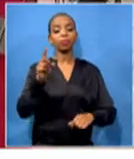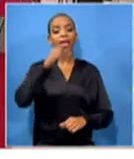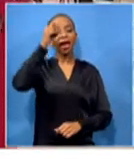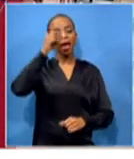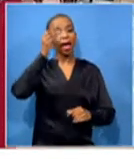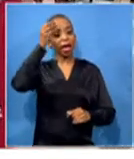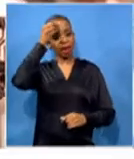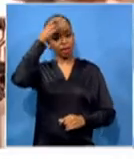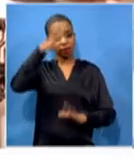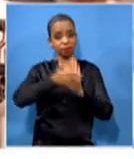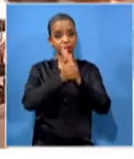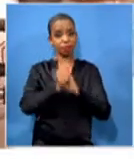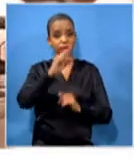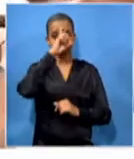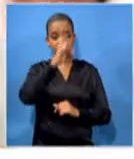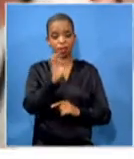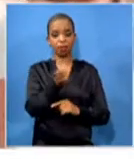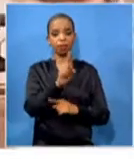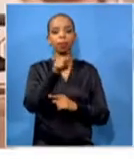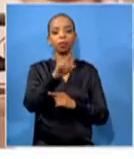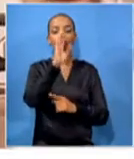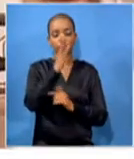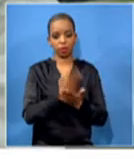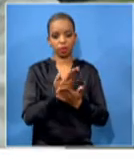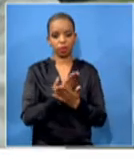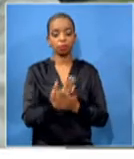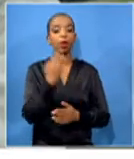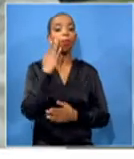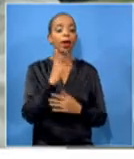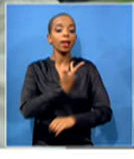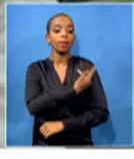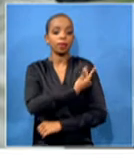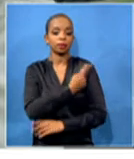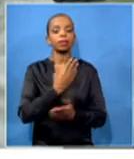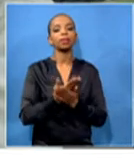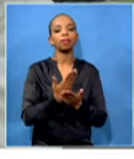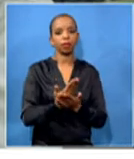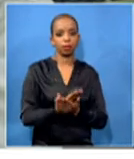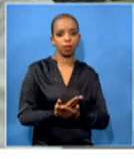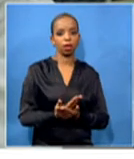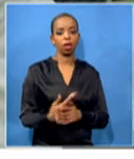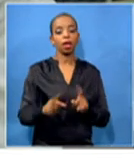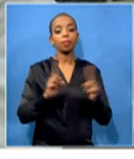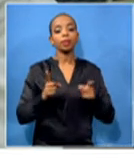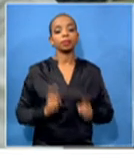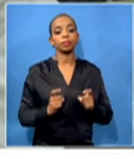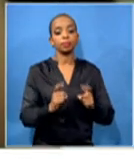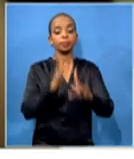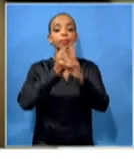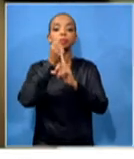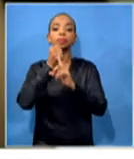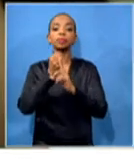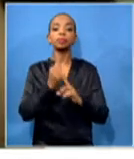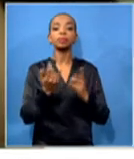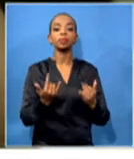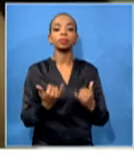will only be possible once a vaccine is available. The urgency combined with safety and efficacy, a key